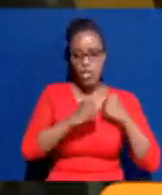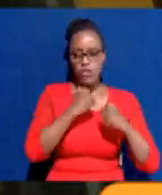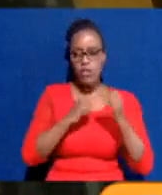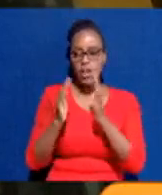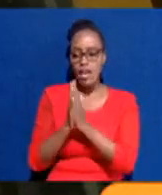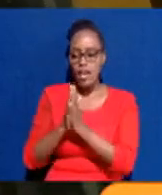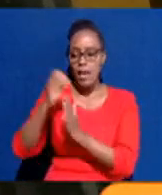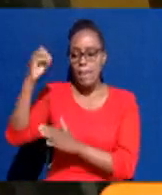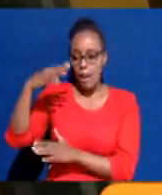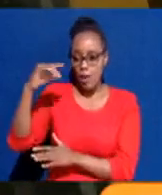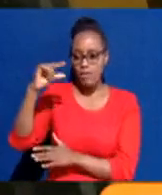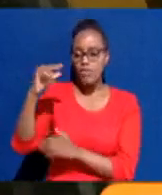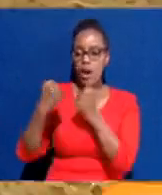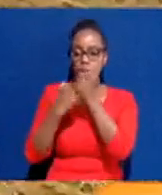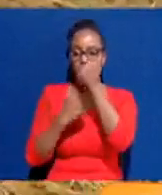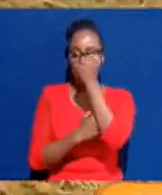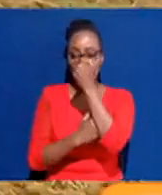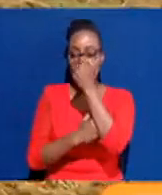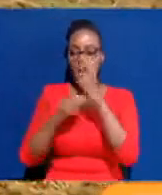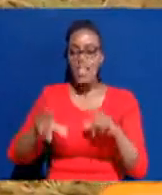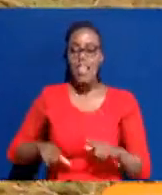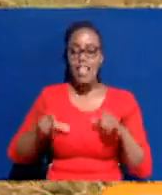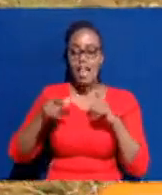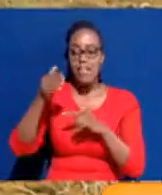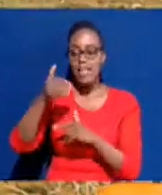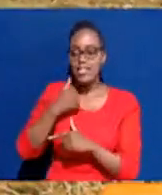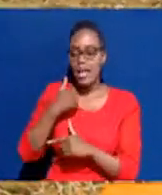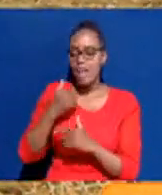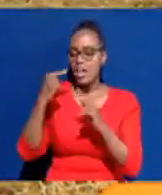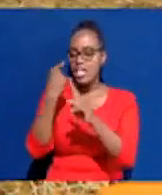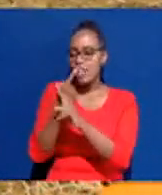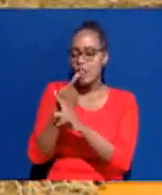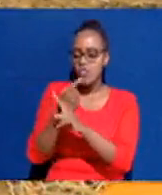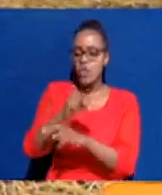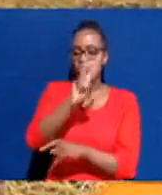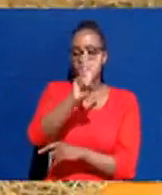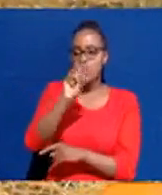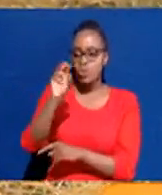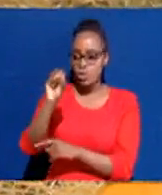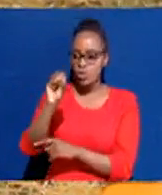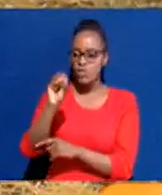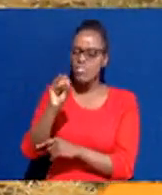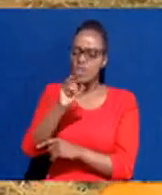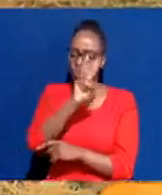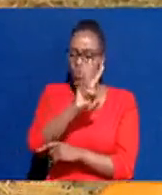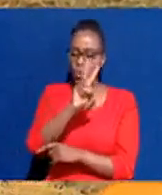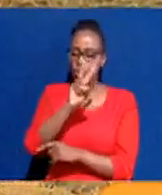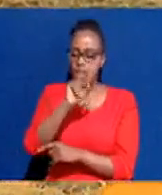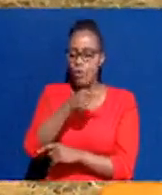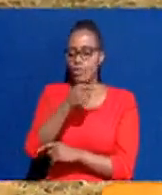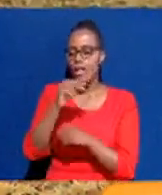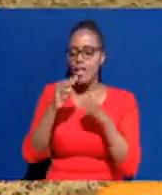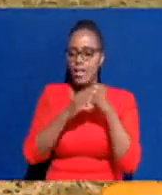the Howard G. Buffett Foundation, life here was very different for the 2,099 farmers of the